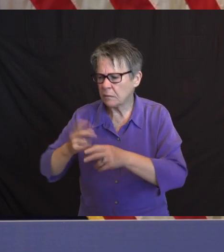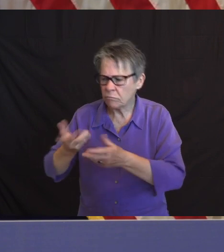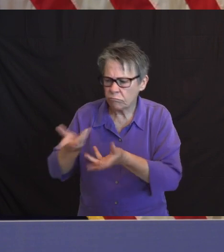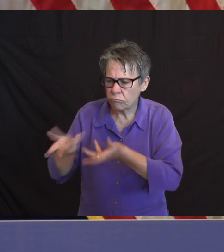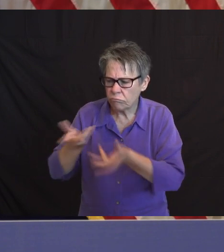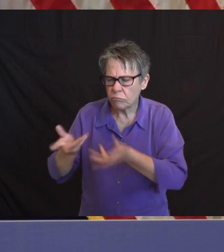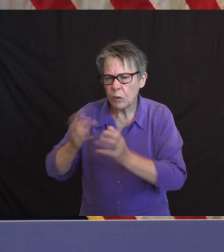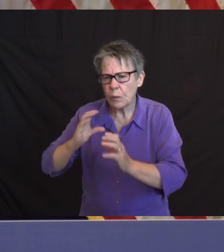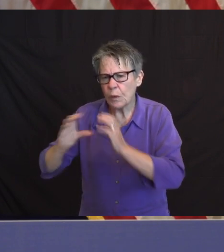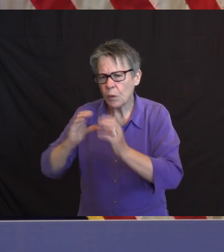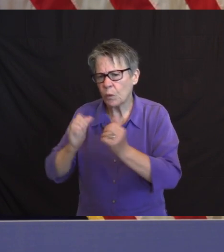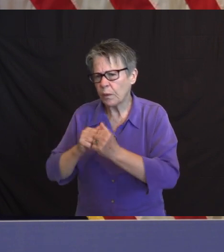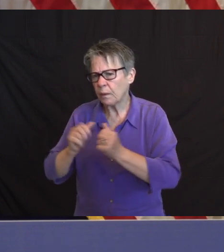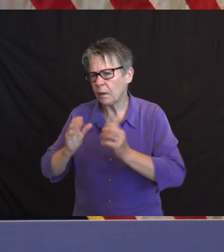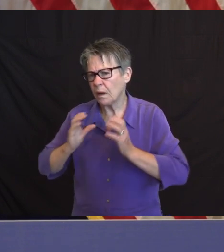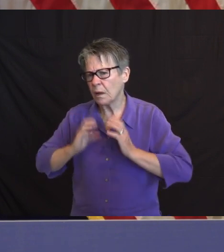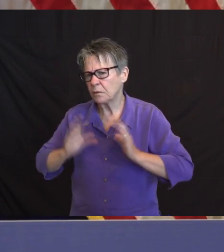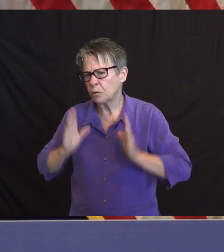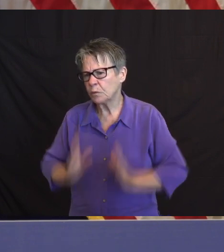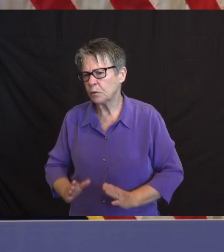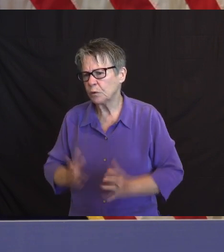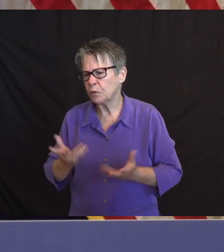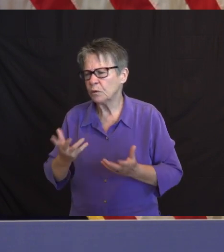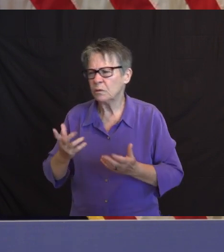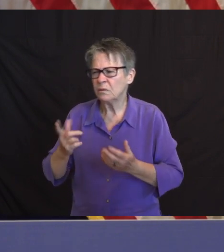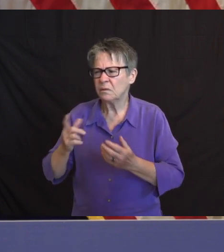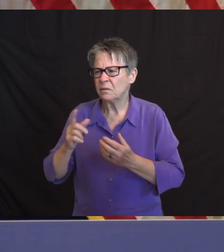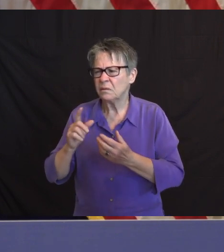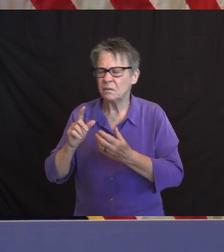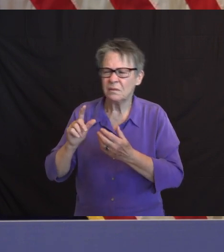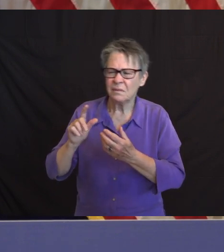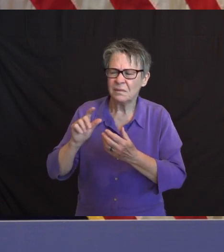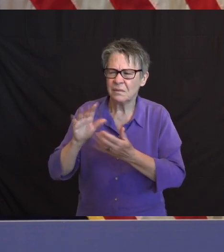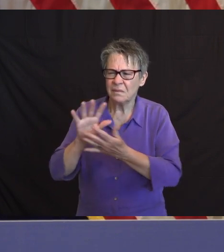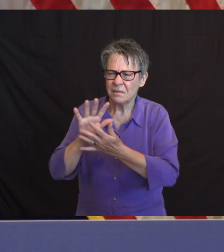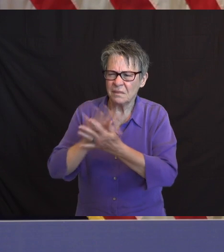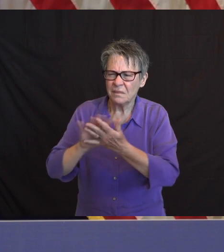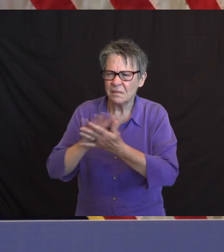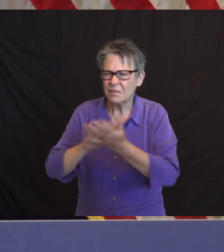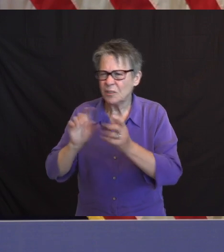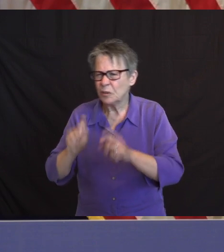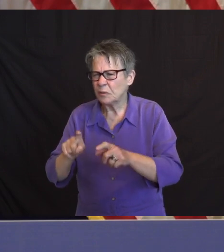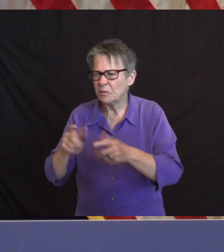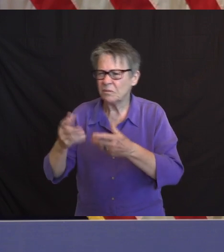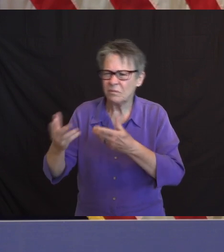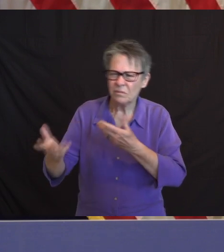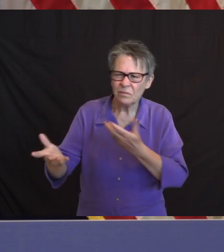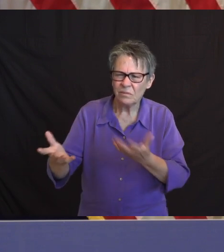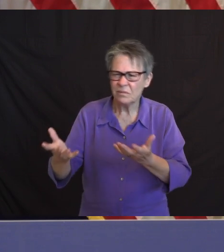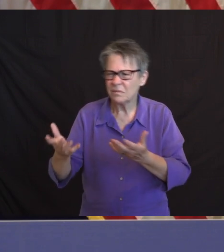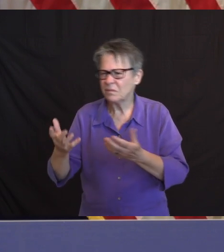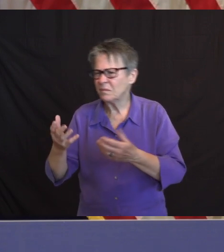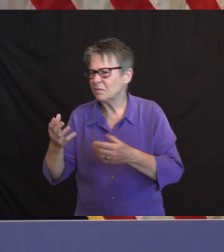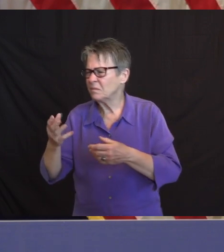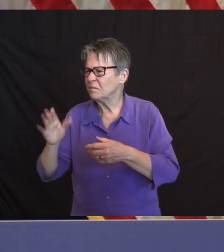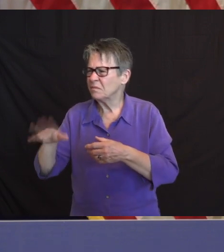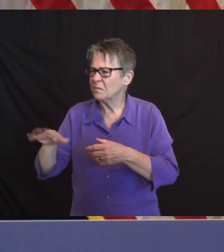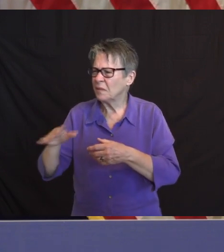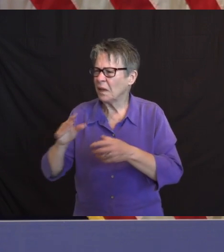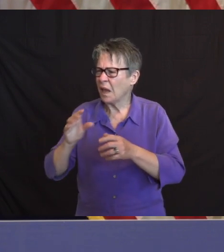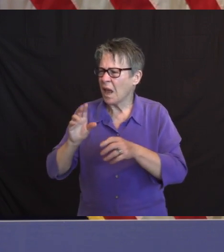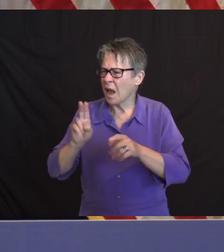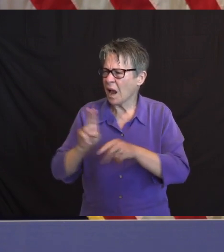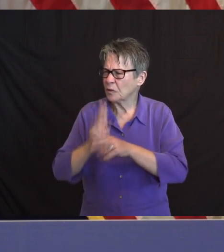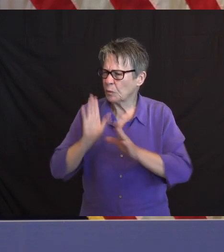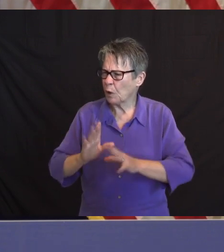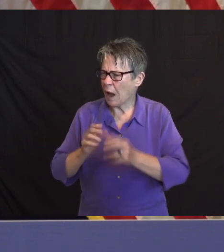Weinberg recently wrote a letter to Transit about the customer advocate position being fundamentally reformed. Has that been done?